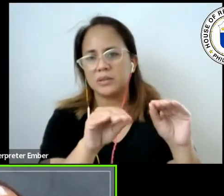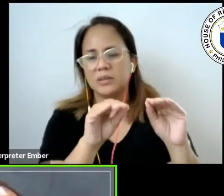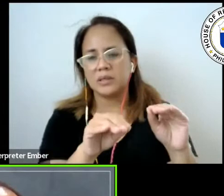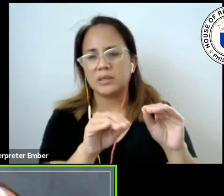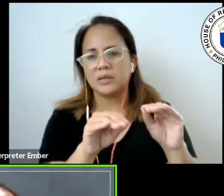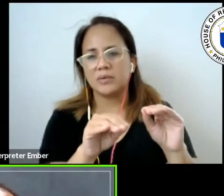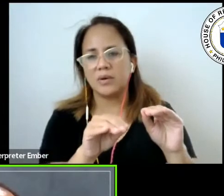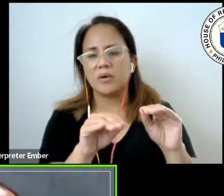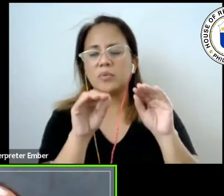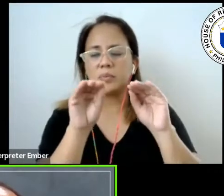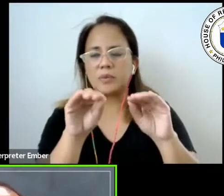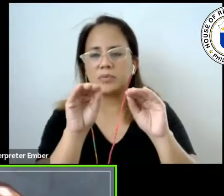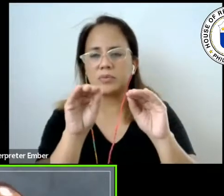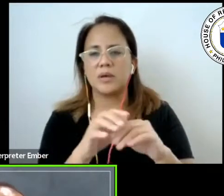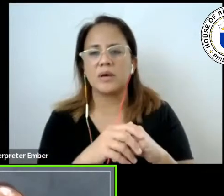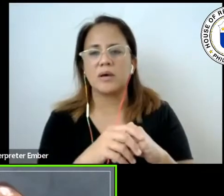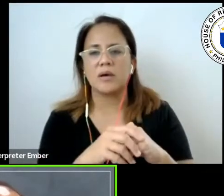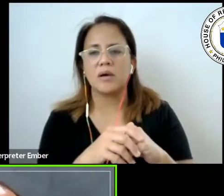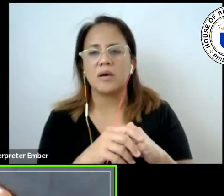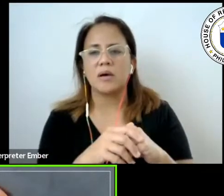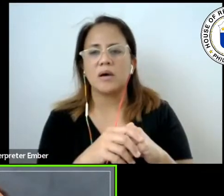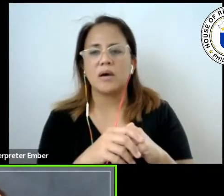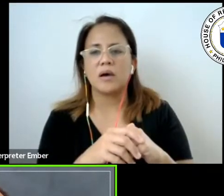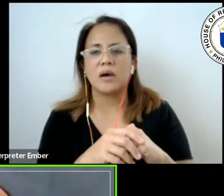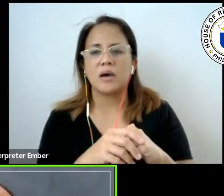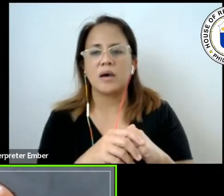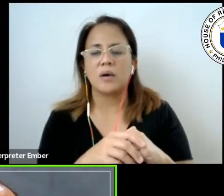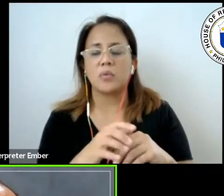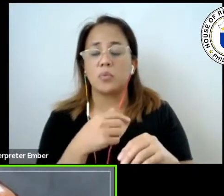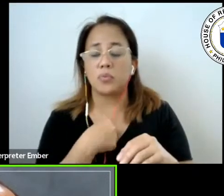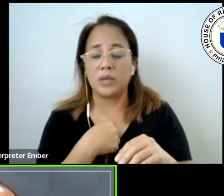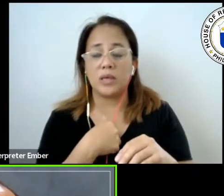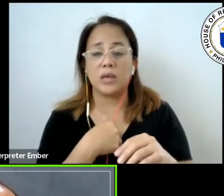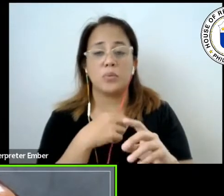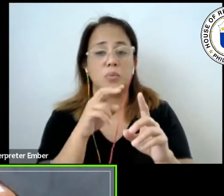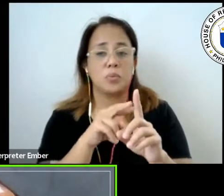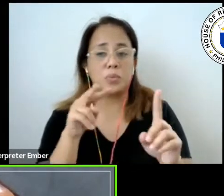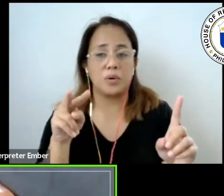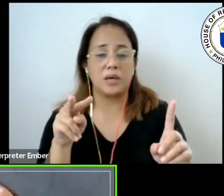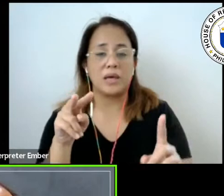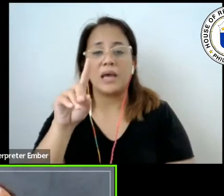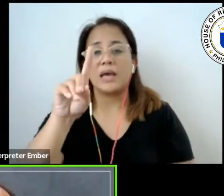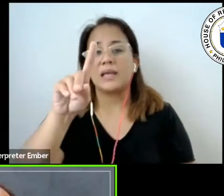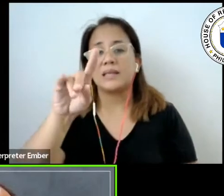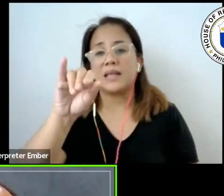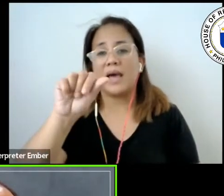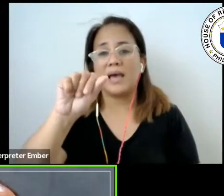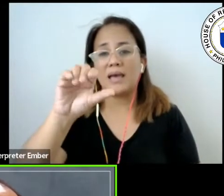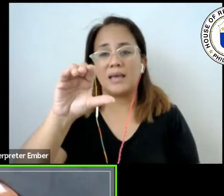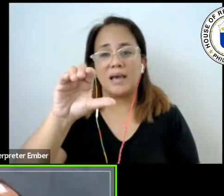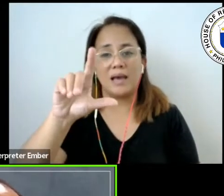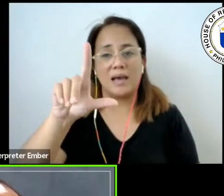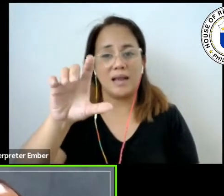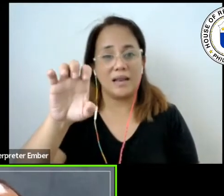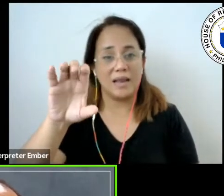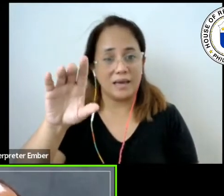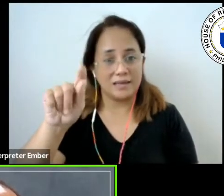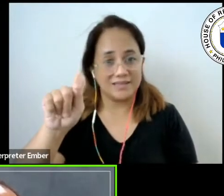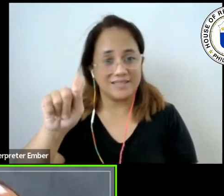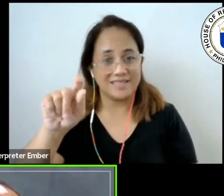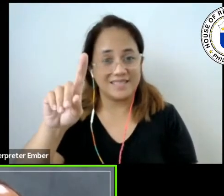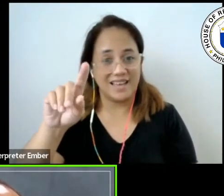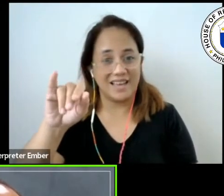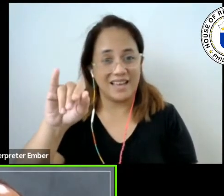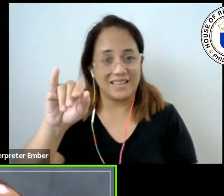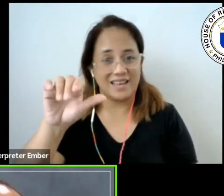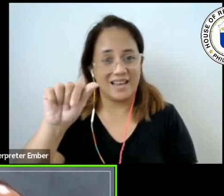of instruction. Sa palagay po namin yung dialectal difference is much lesser